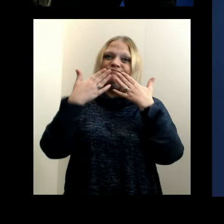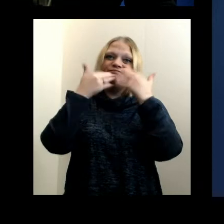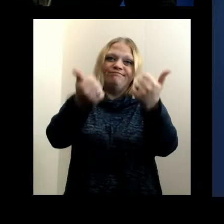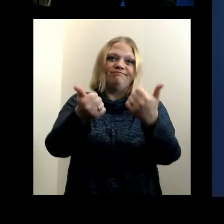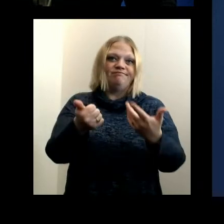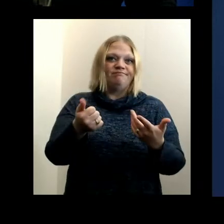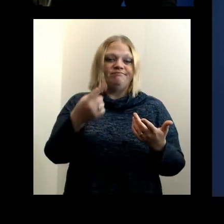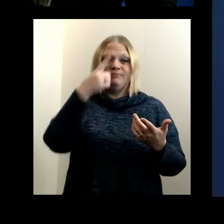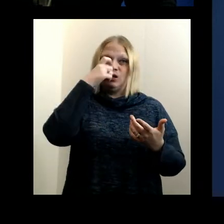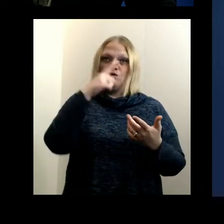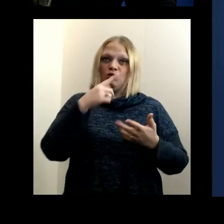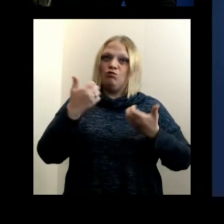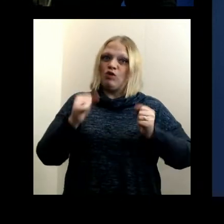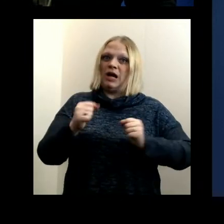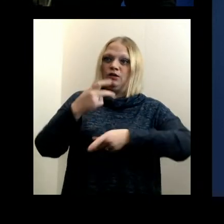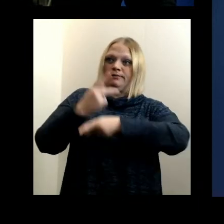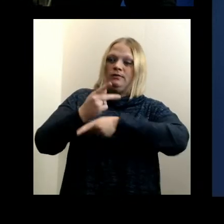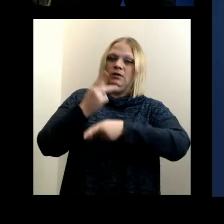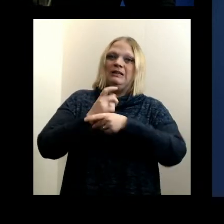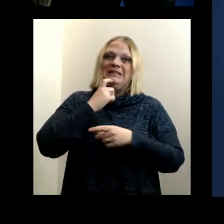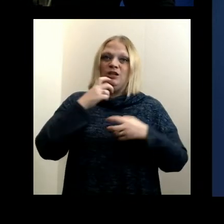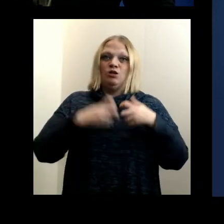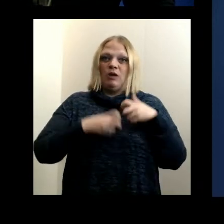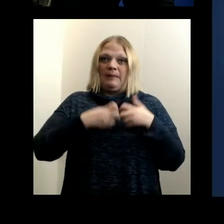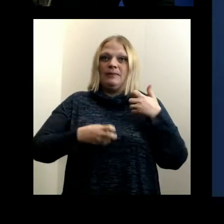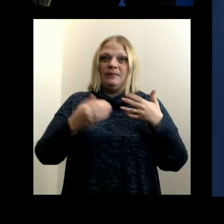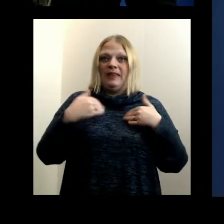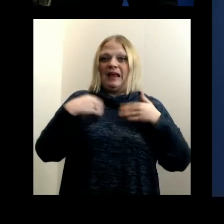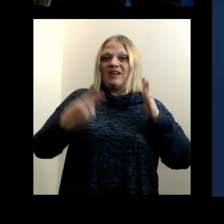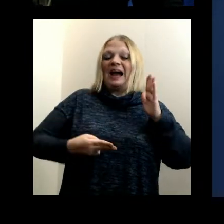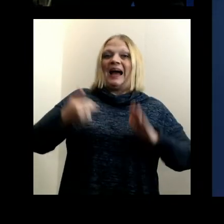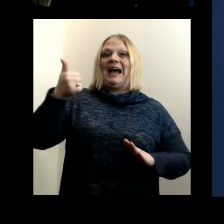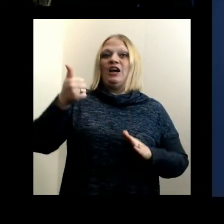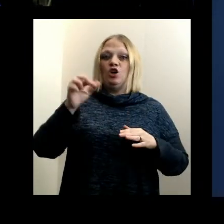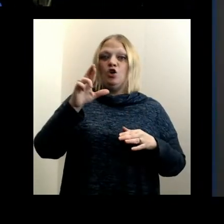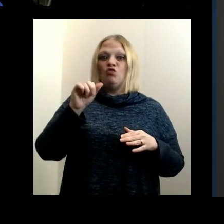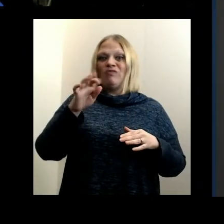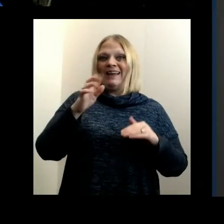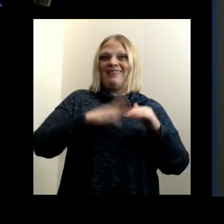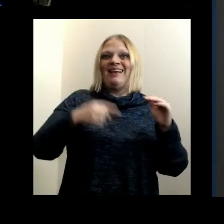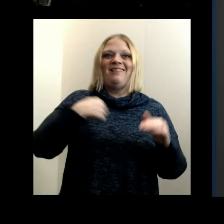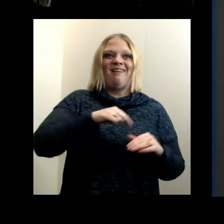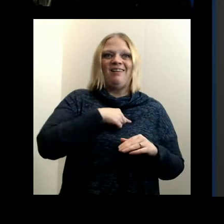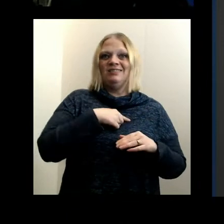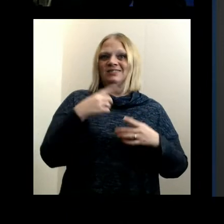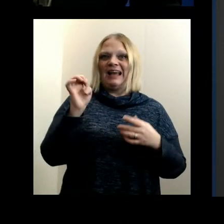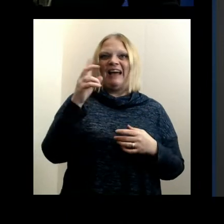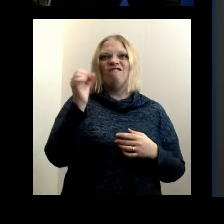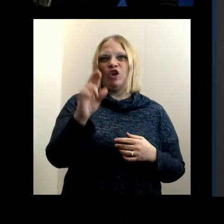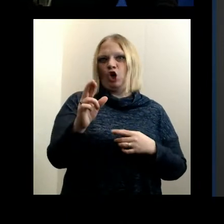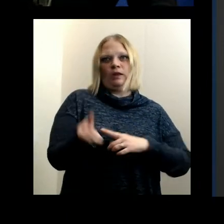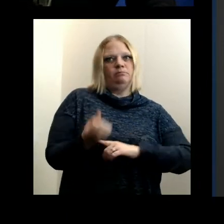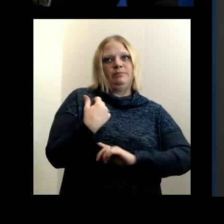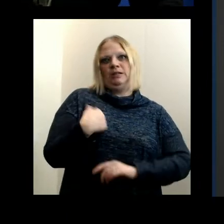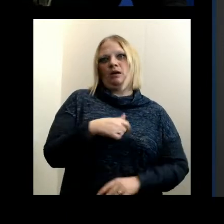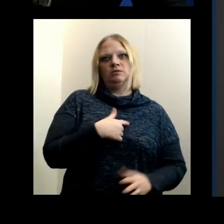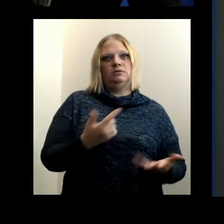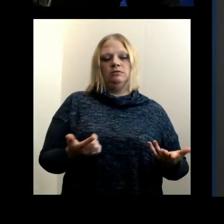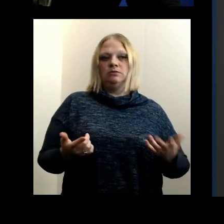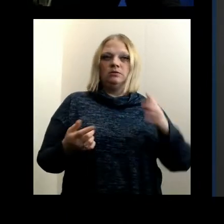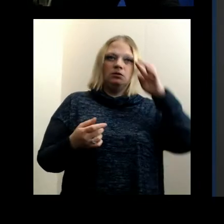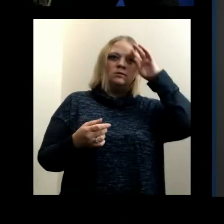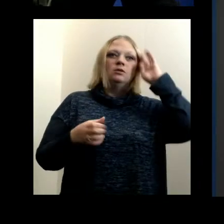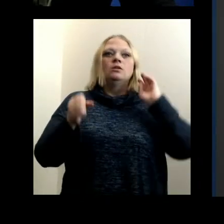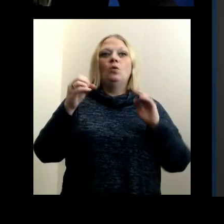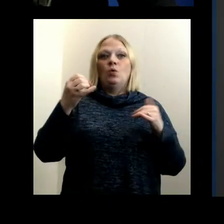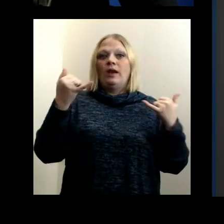what is a serious problem and actually having a higher rate of infection than we ever had. Erie County hospitalization, the